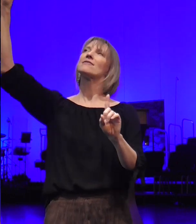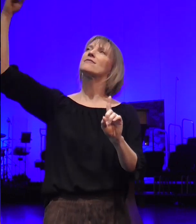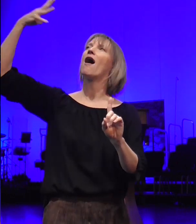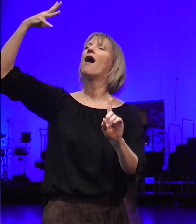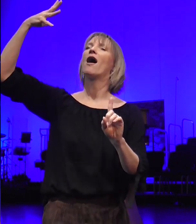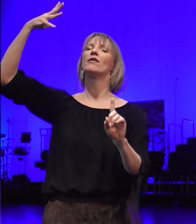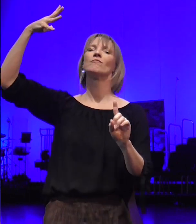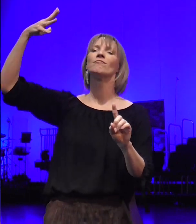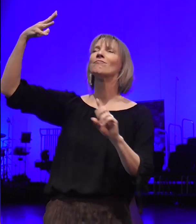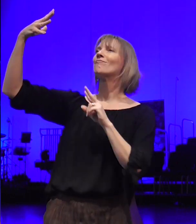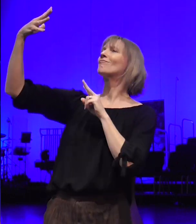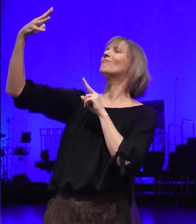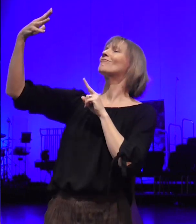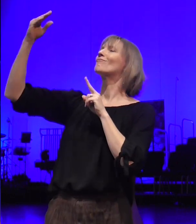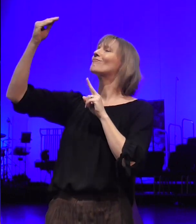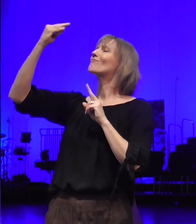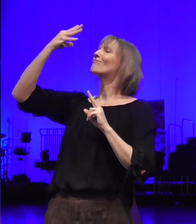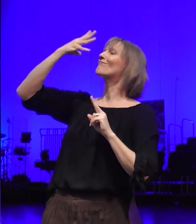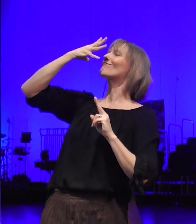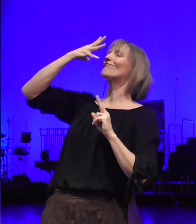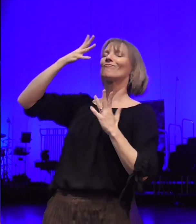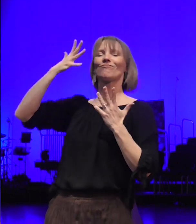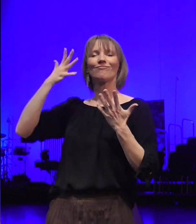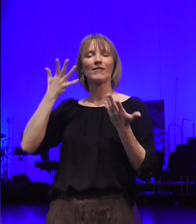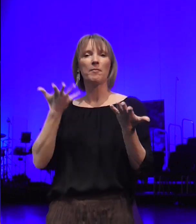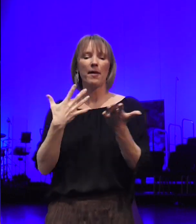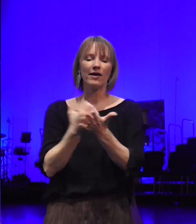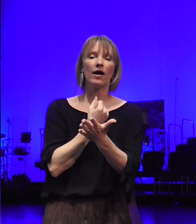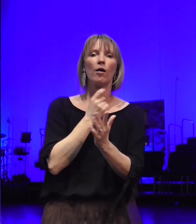warmth of the sun. We may just take a moment and